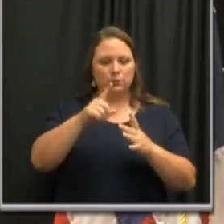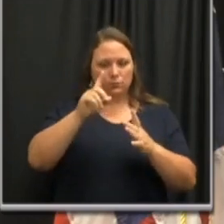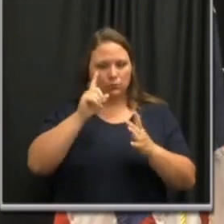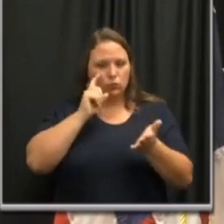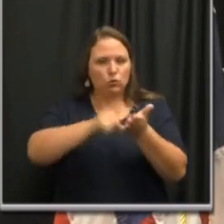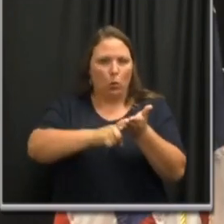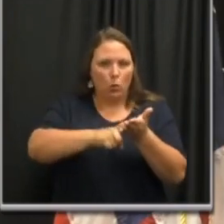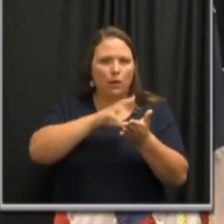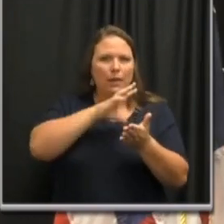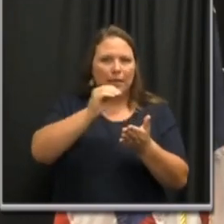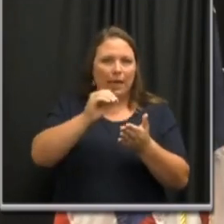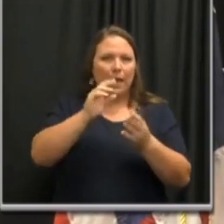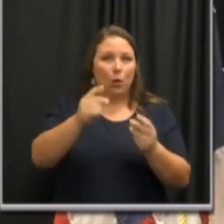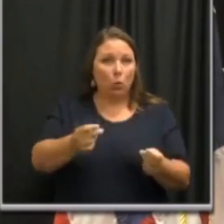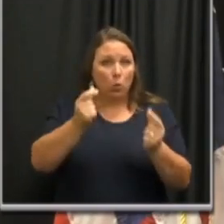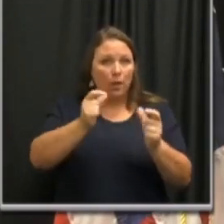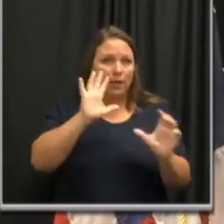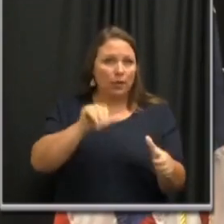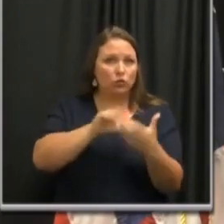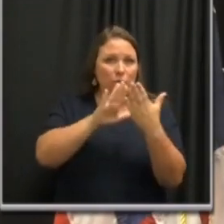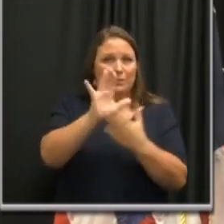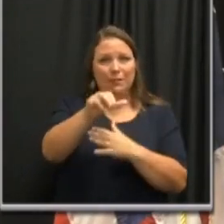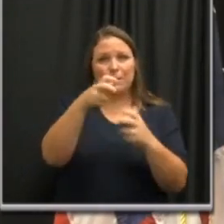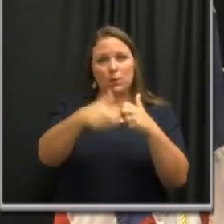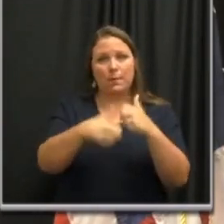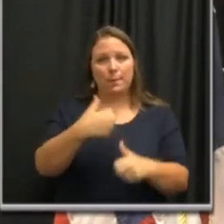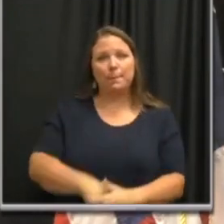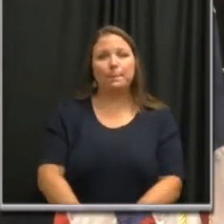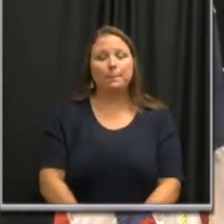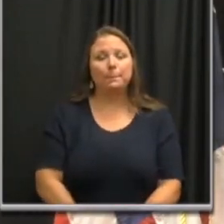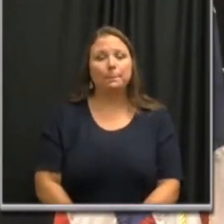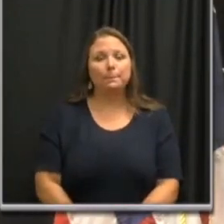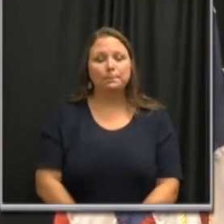this and started really quickly addressing this. So thank you.